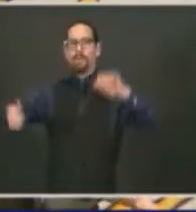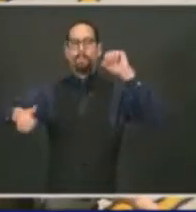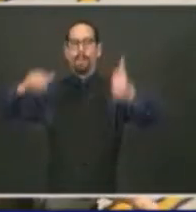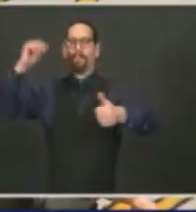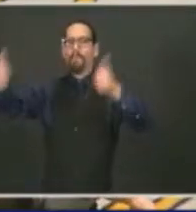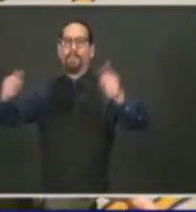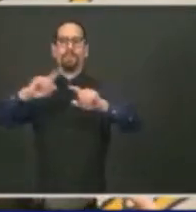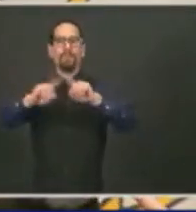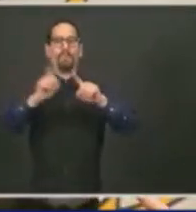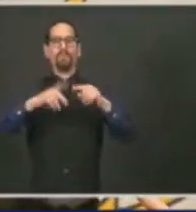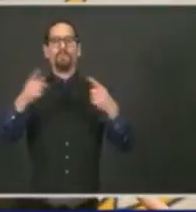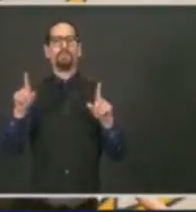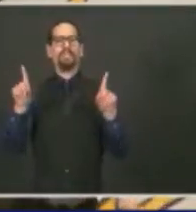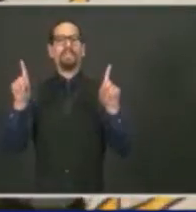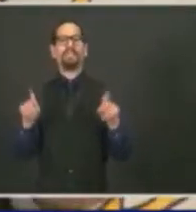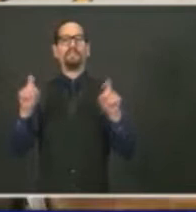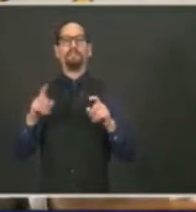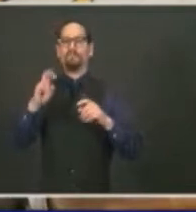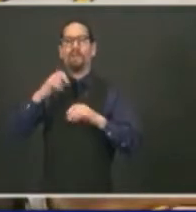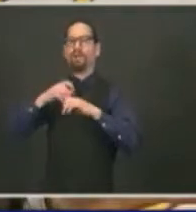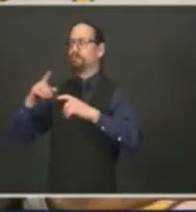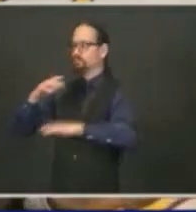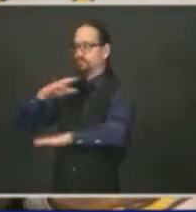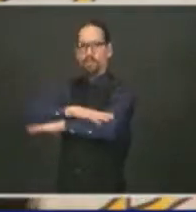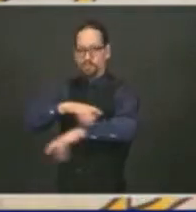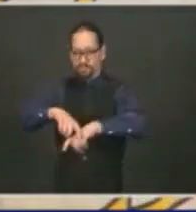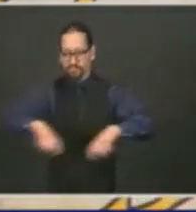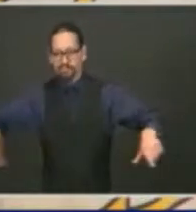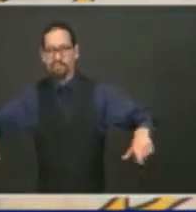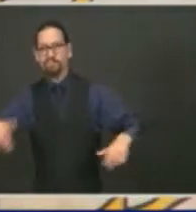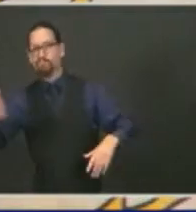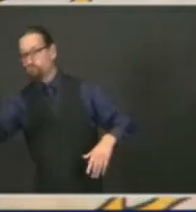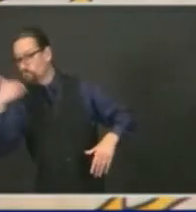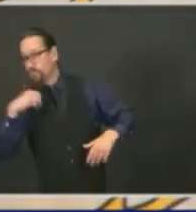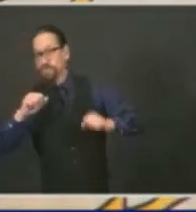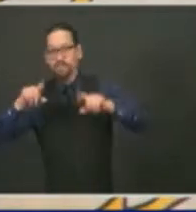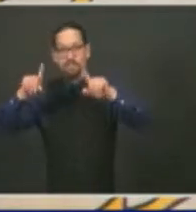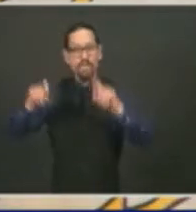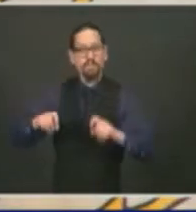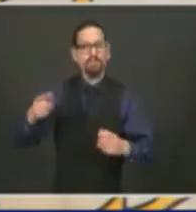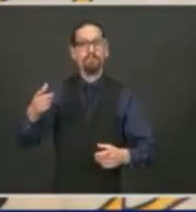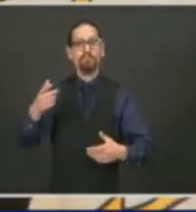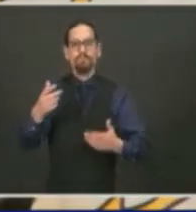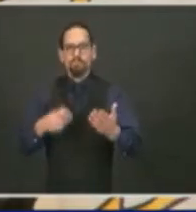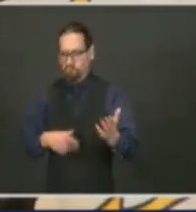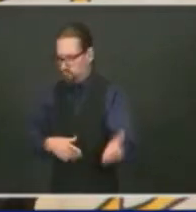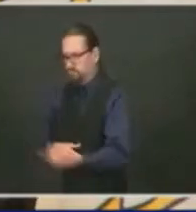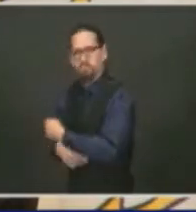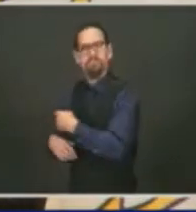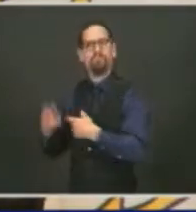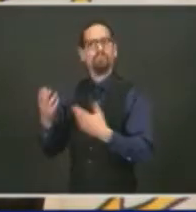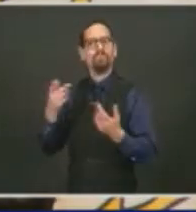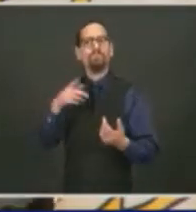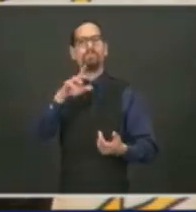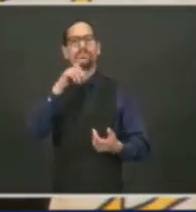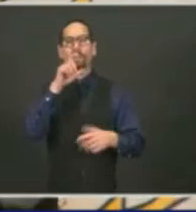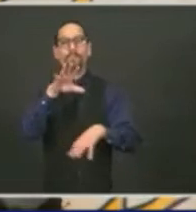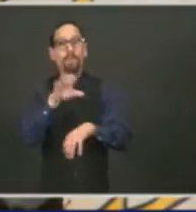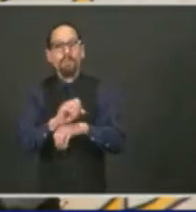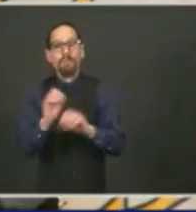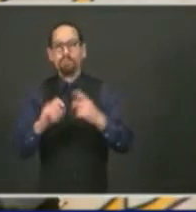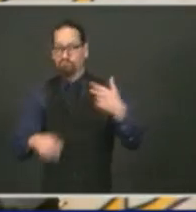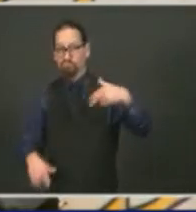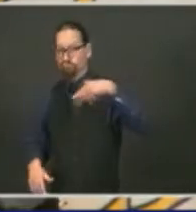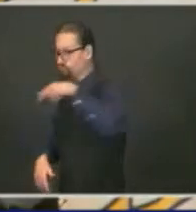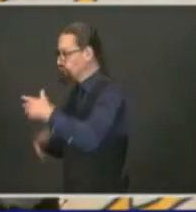table. Don't be alarmed by that. That's for you. It's free. It's easy. Get a test. You'll have a result right there in